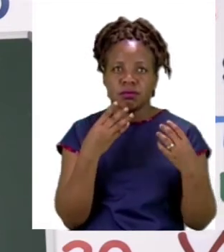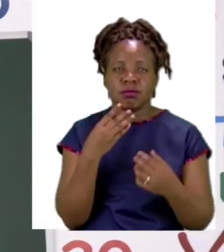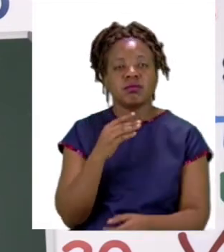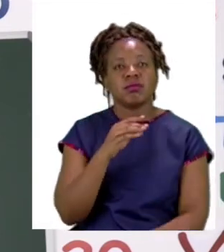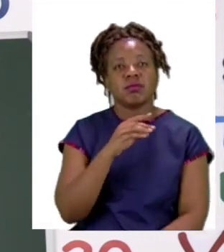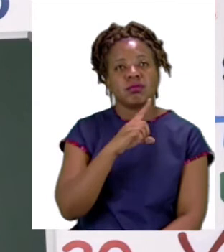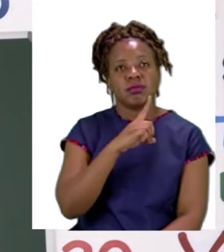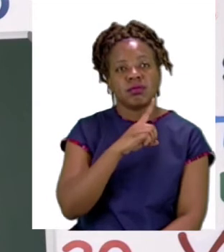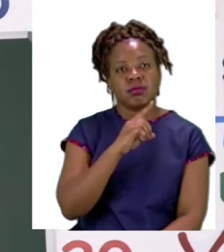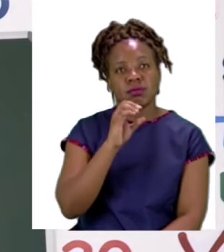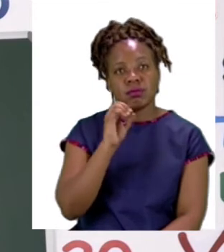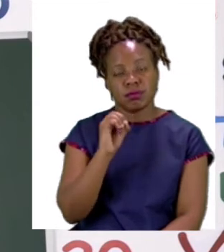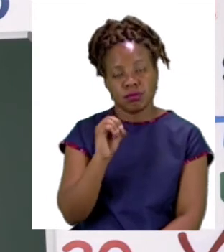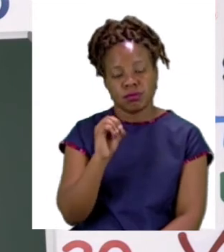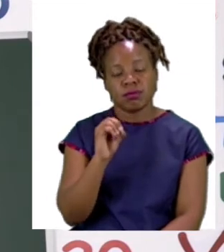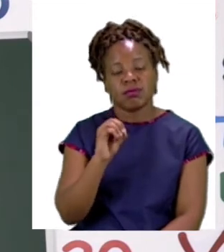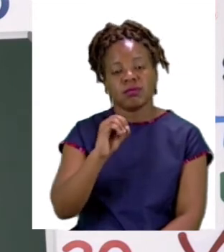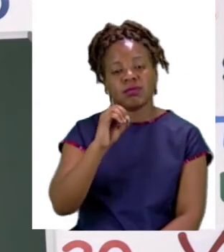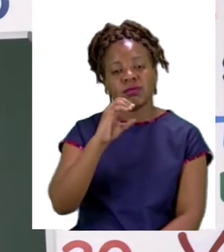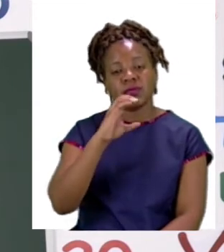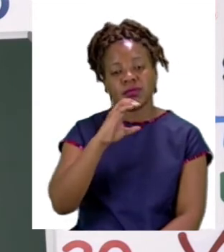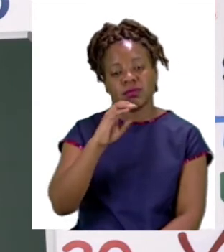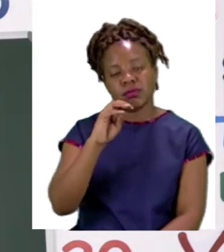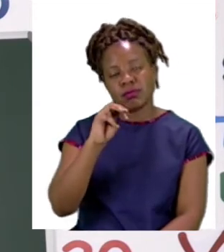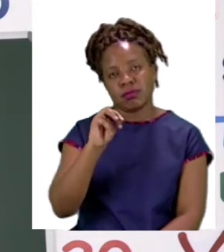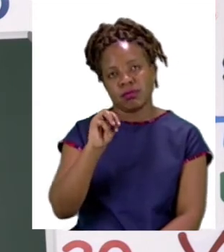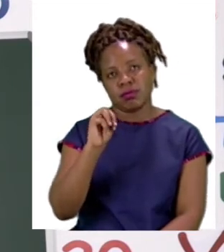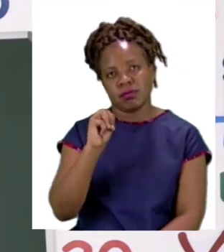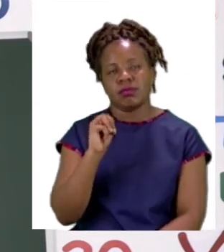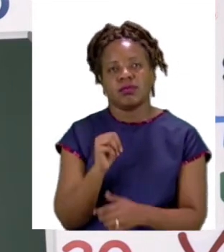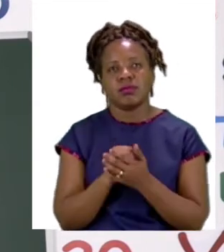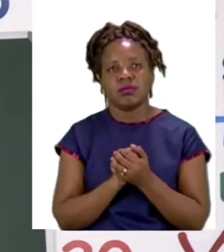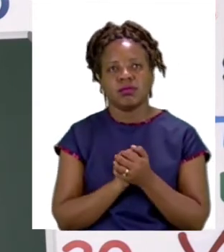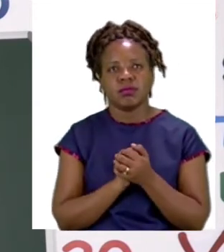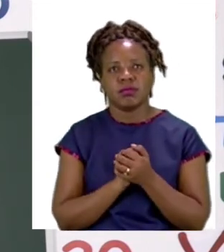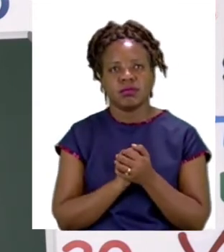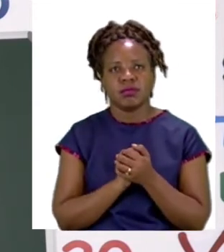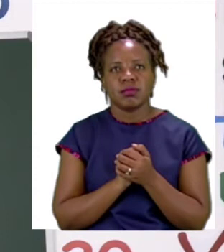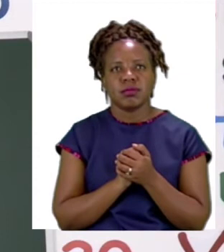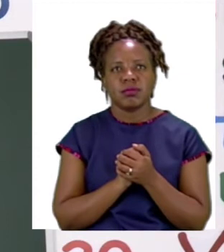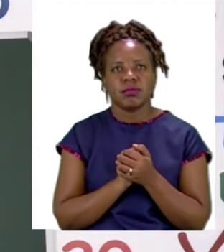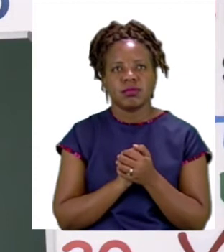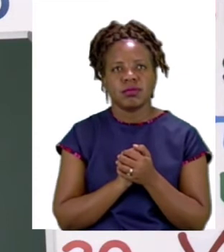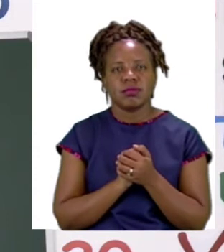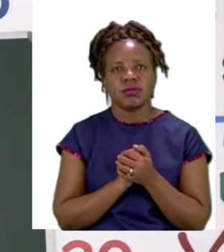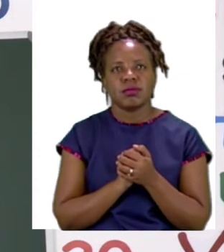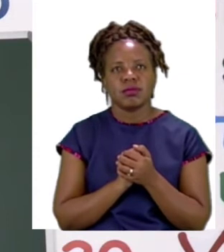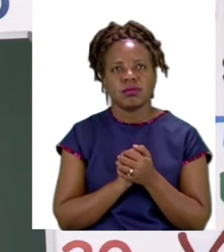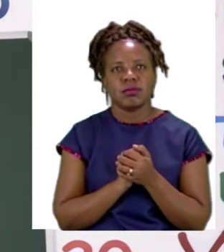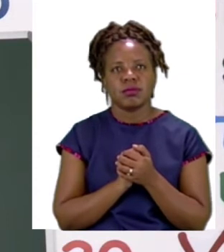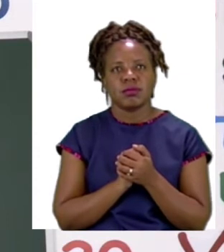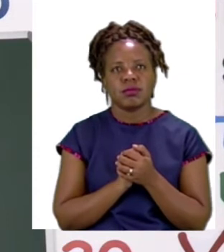centimeters long. Where my finger is right now is where the pencil ends. So I am going